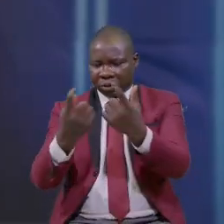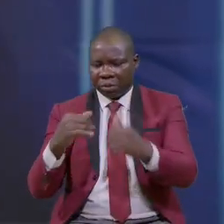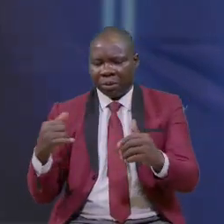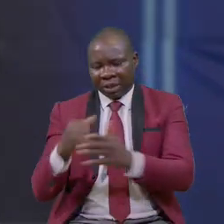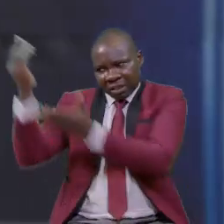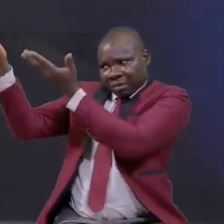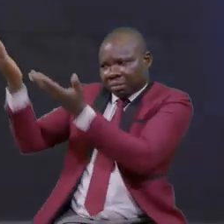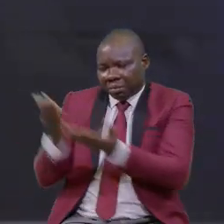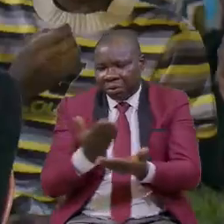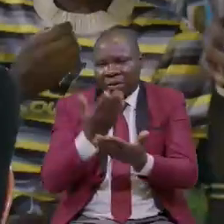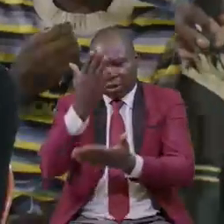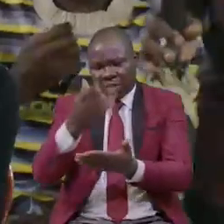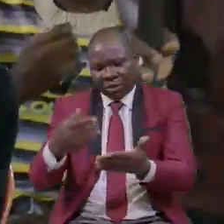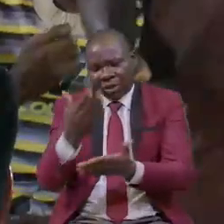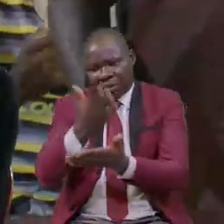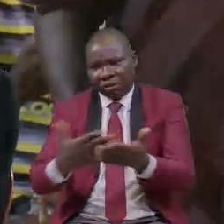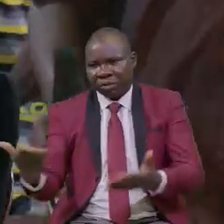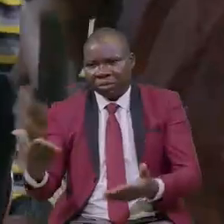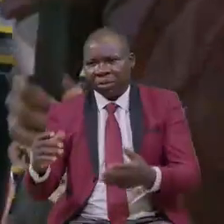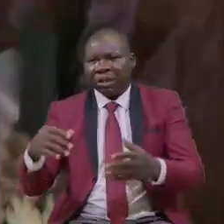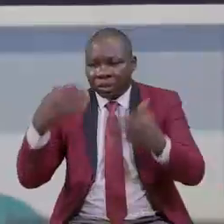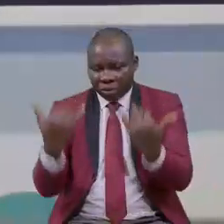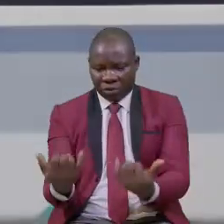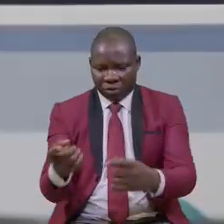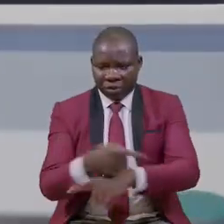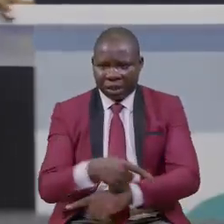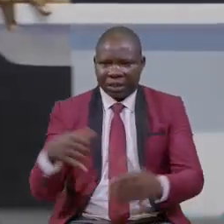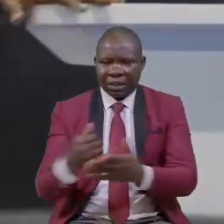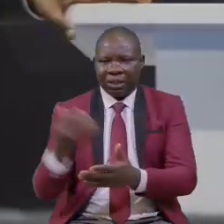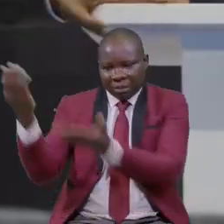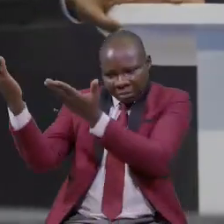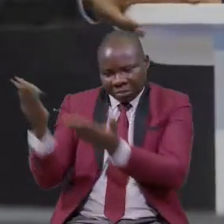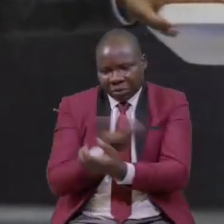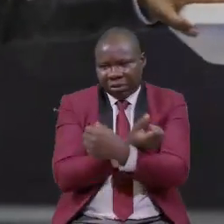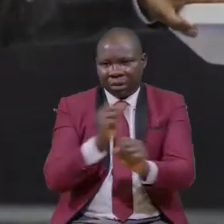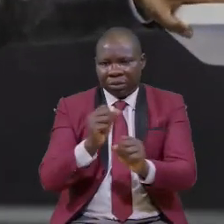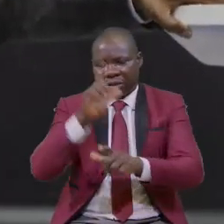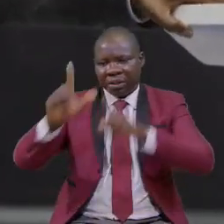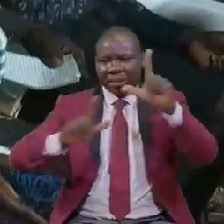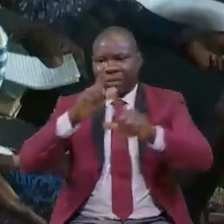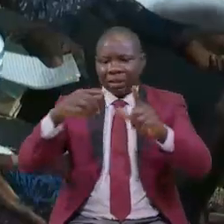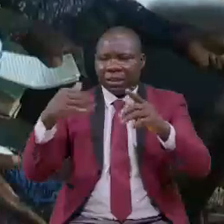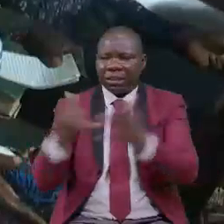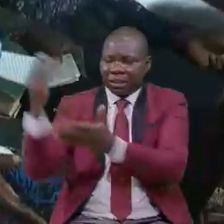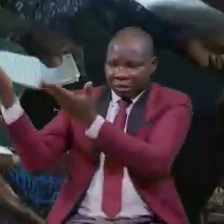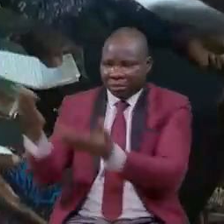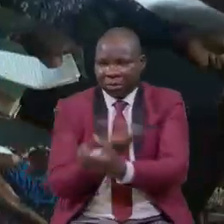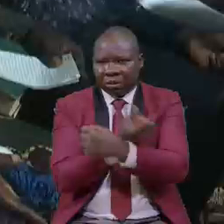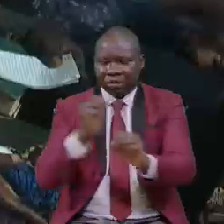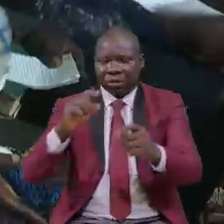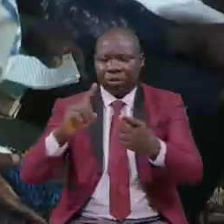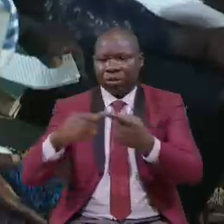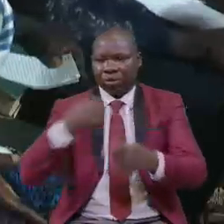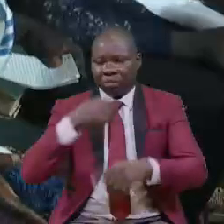bringing salvation to you tonight. Say, it's bringing salvation to me tonight. Look at this now. For